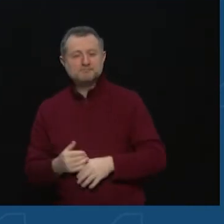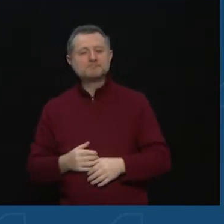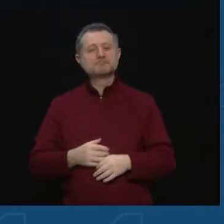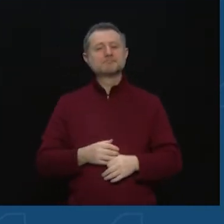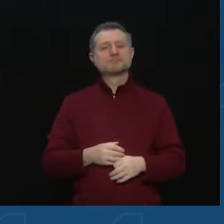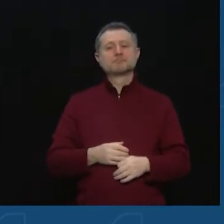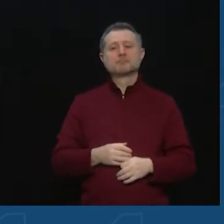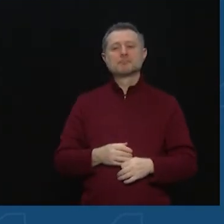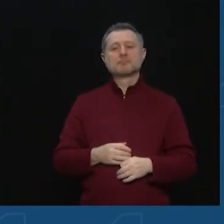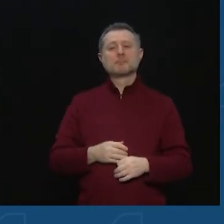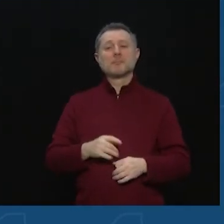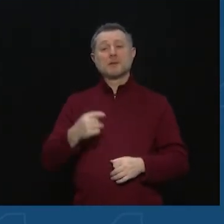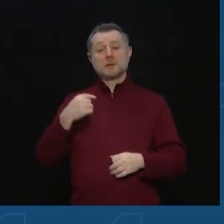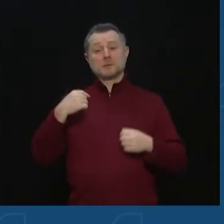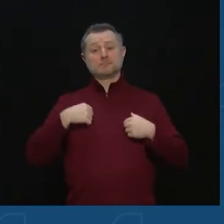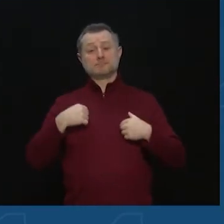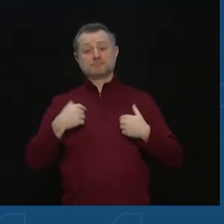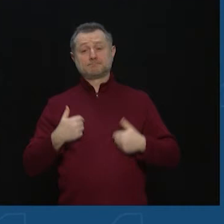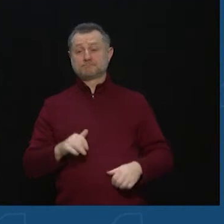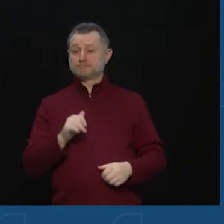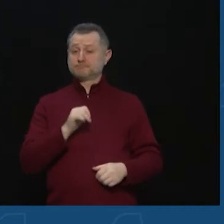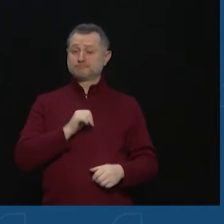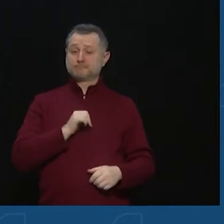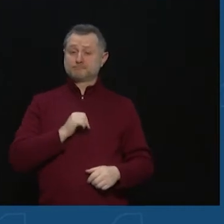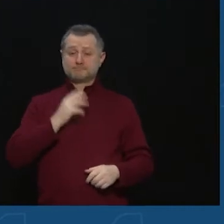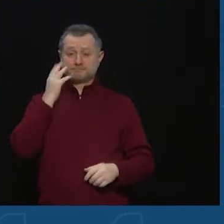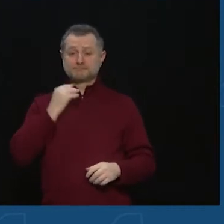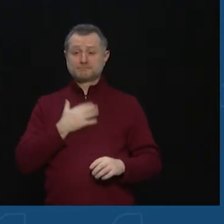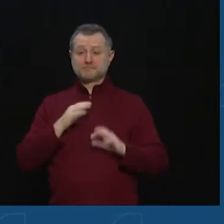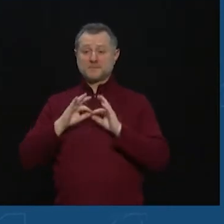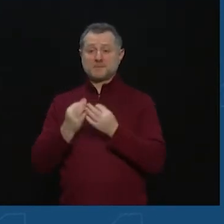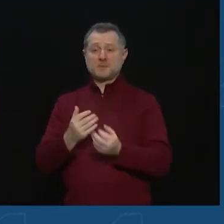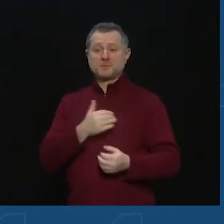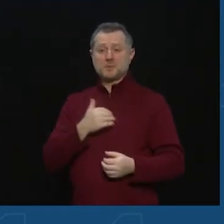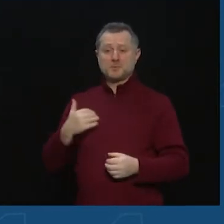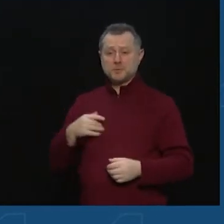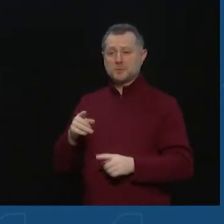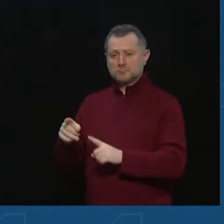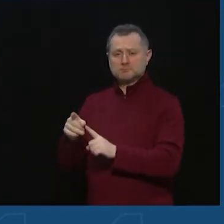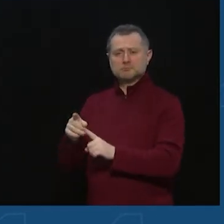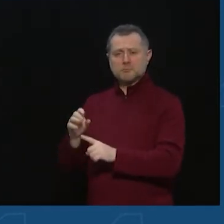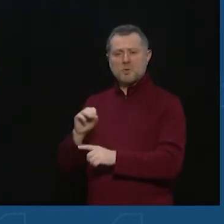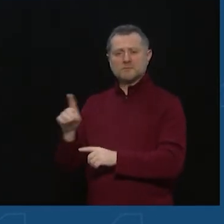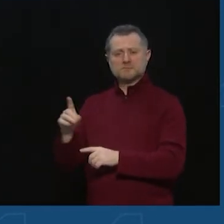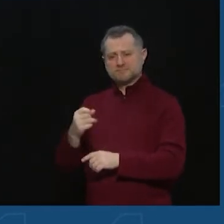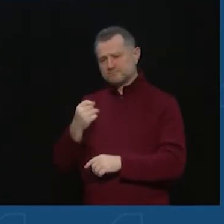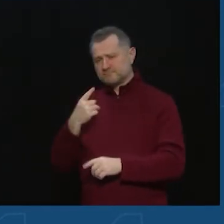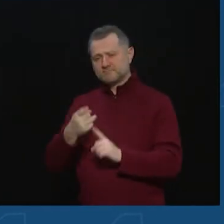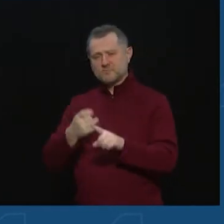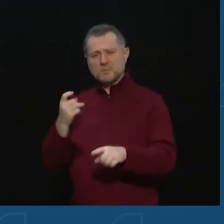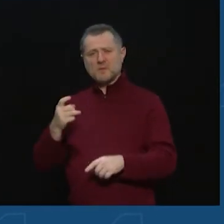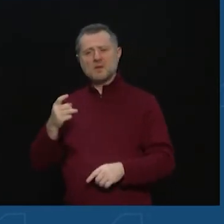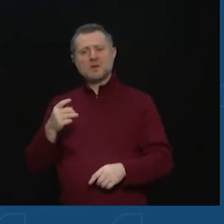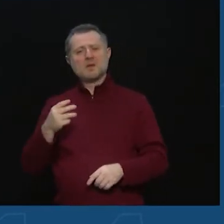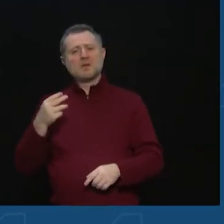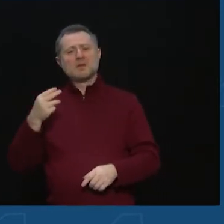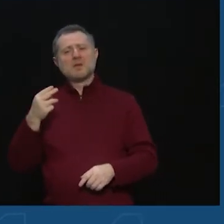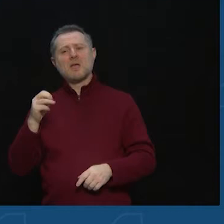who's had a family member overdose from heroin, like myself, people need